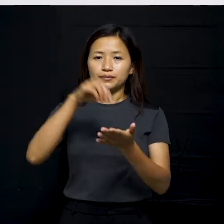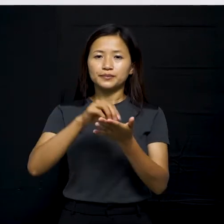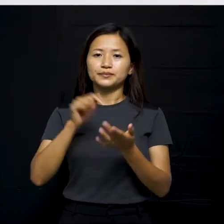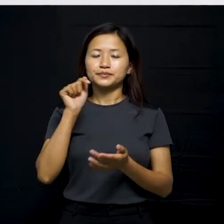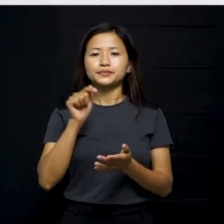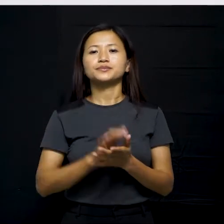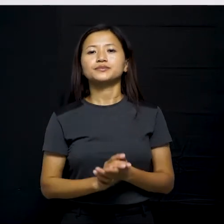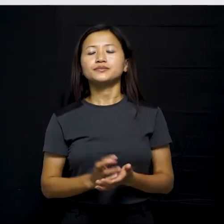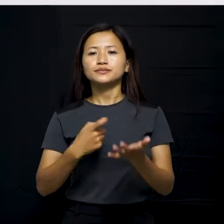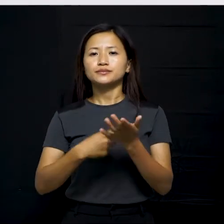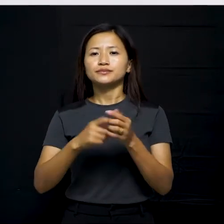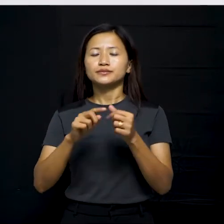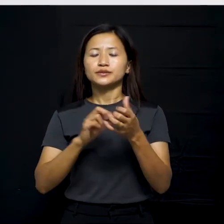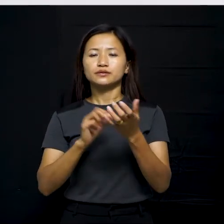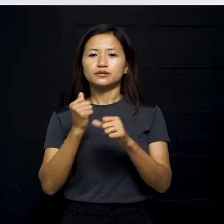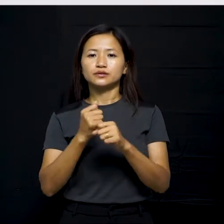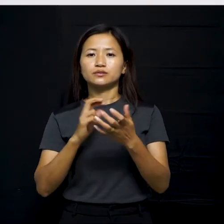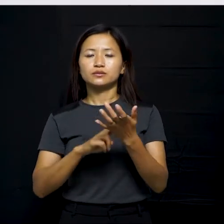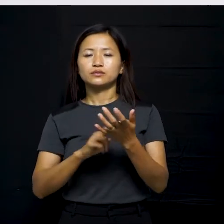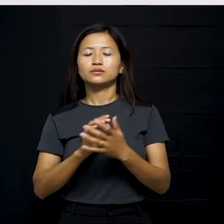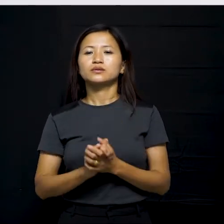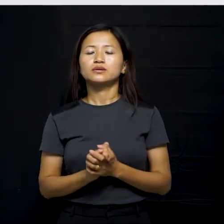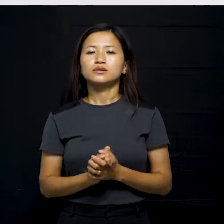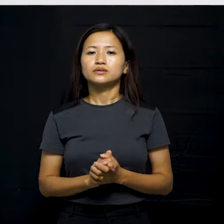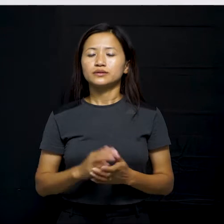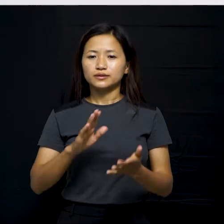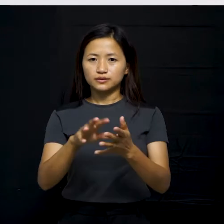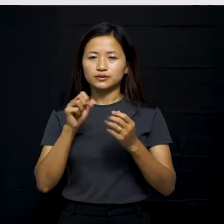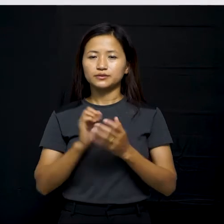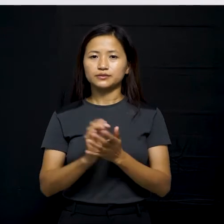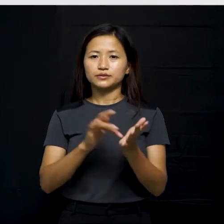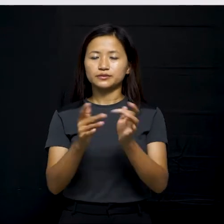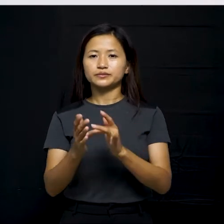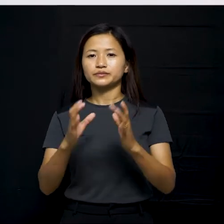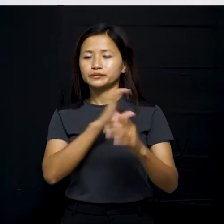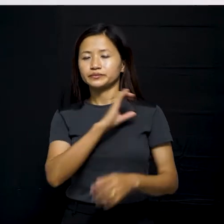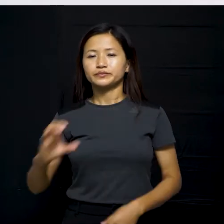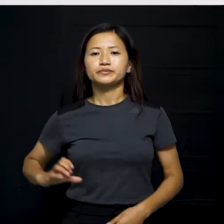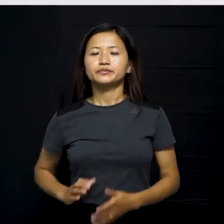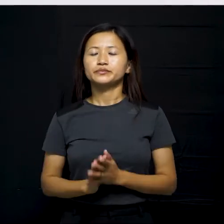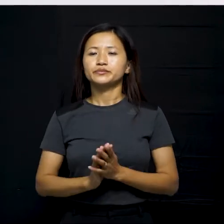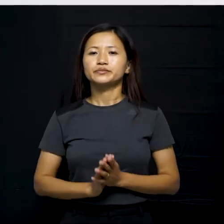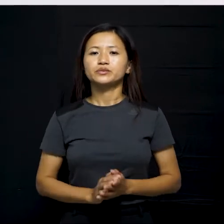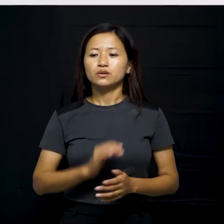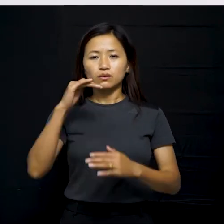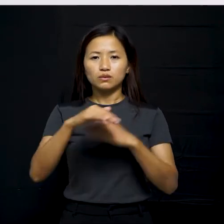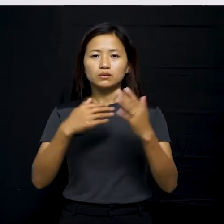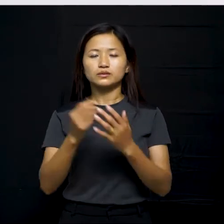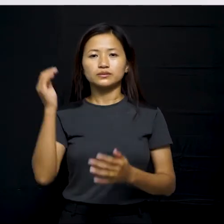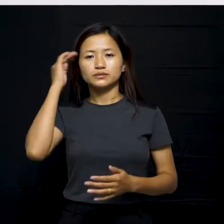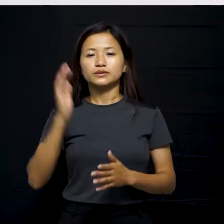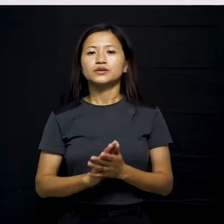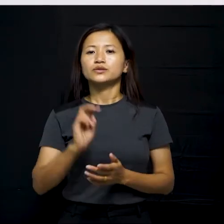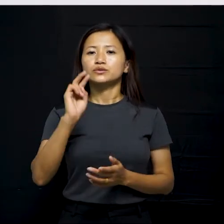in the religion that the Nagas have accepted Jesus Christ, right? So we all know that on 24th